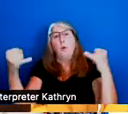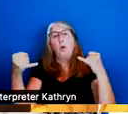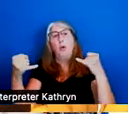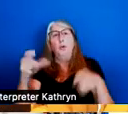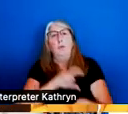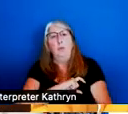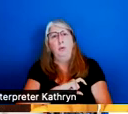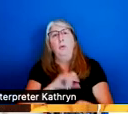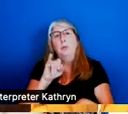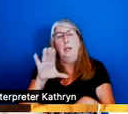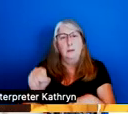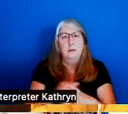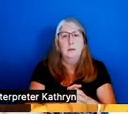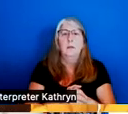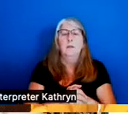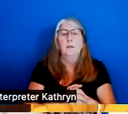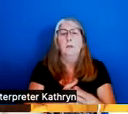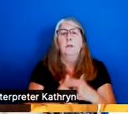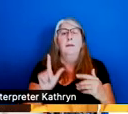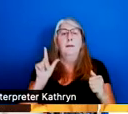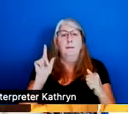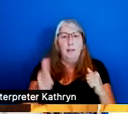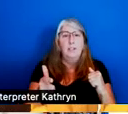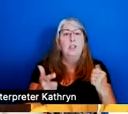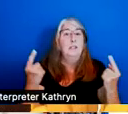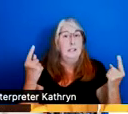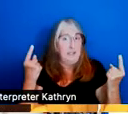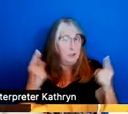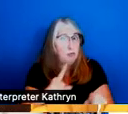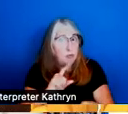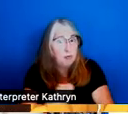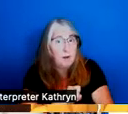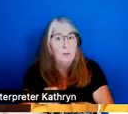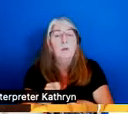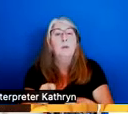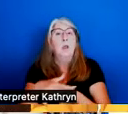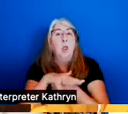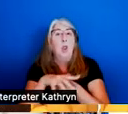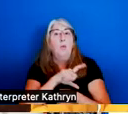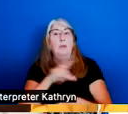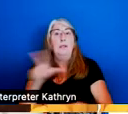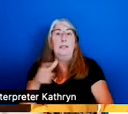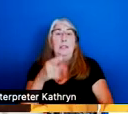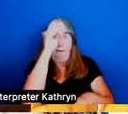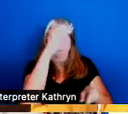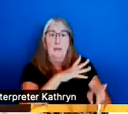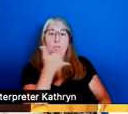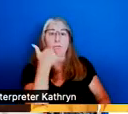her. That eventually happened. He called local police, and she was put